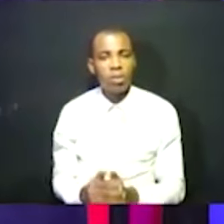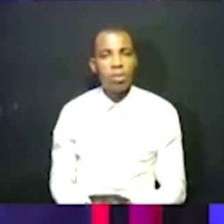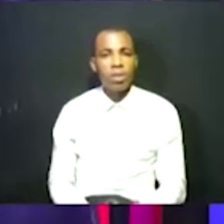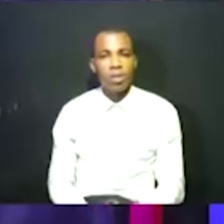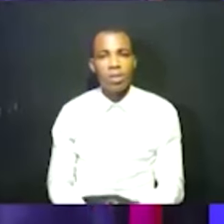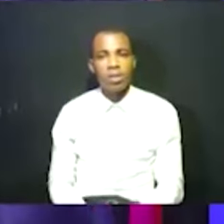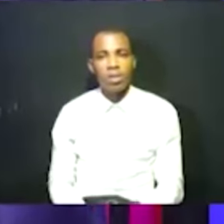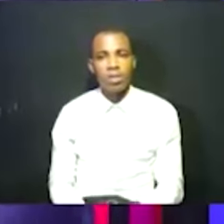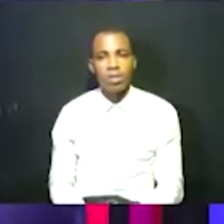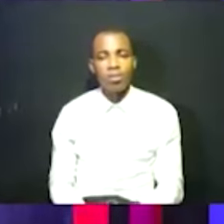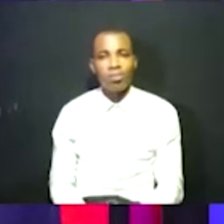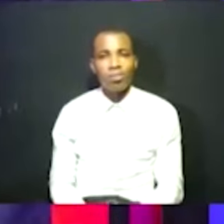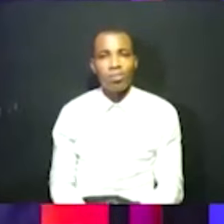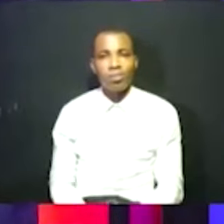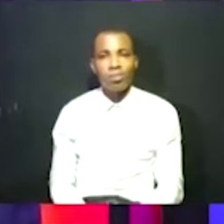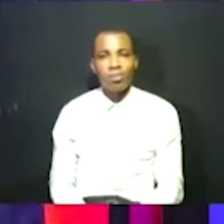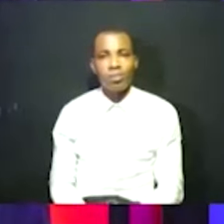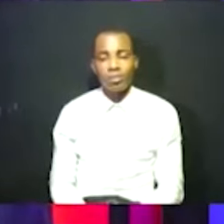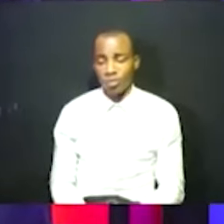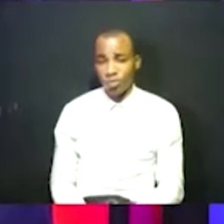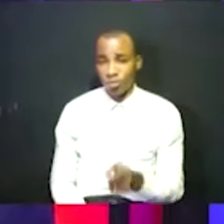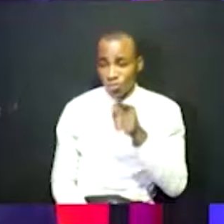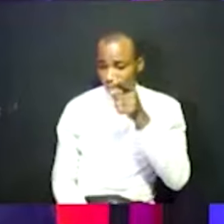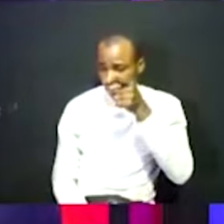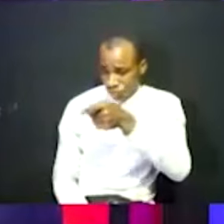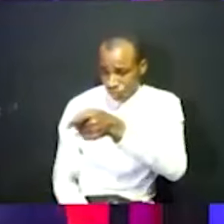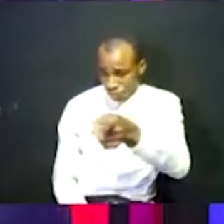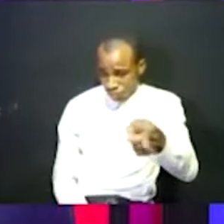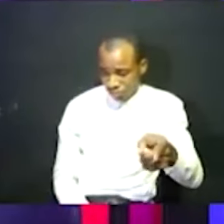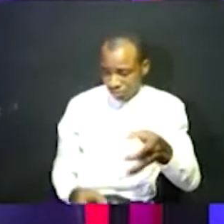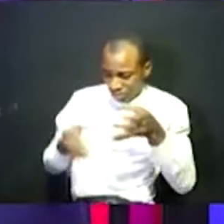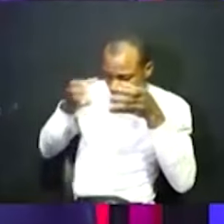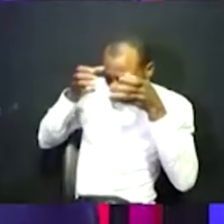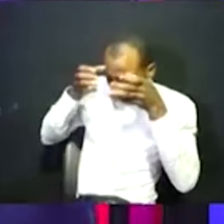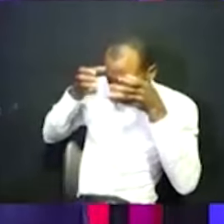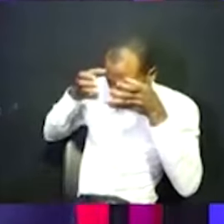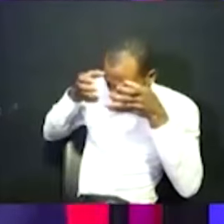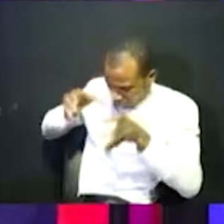insane. You have messed him up in a solitary